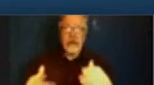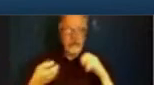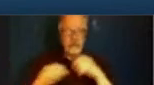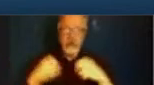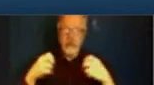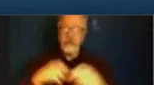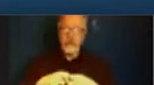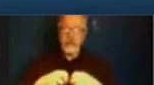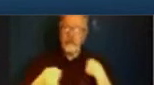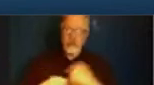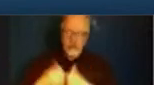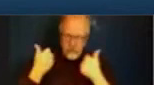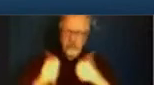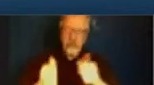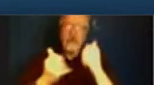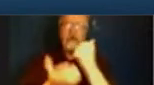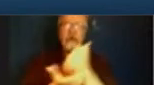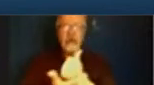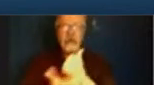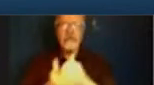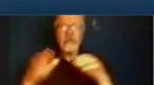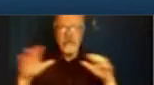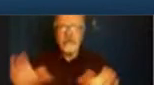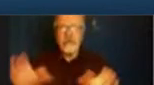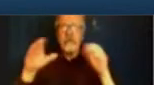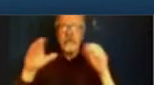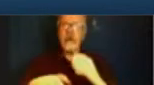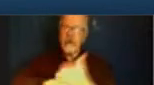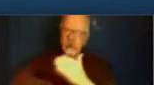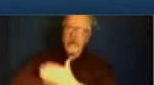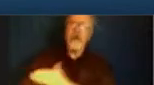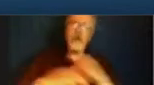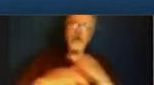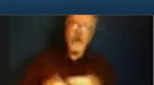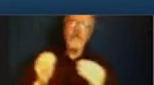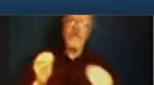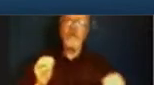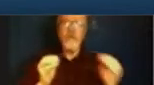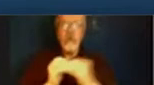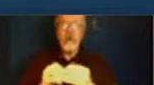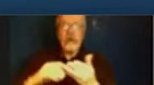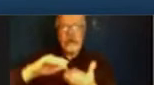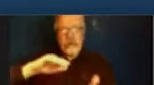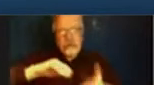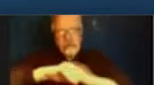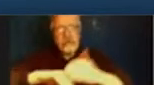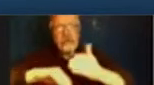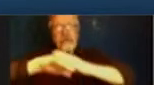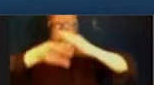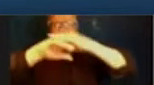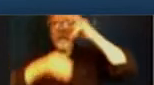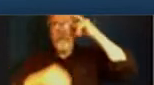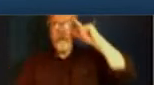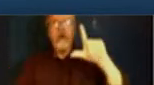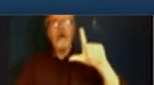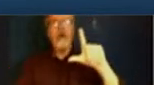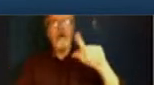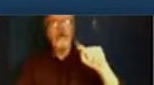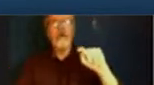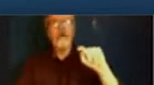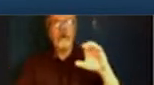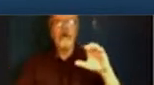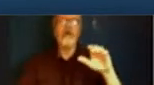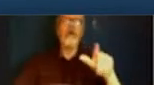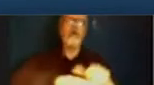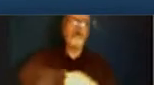more. Number one, we're trying to increase capacity at our long-term care facilities. And that means help them get